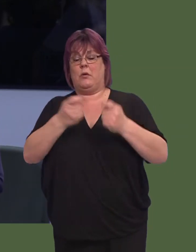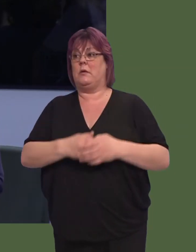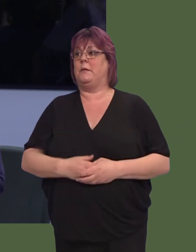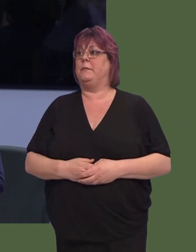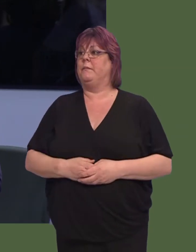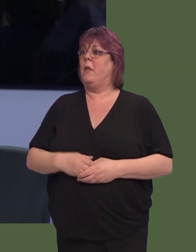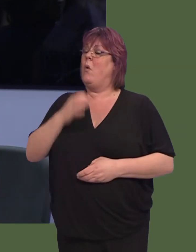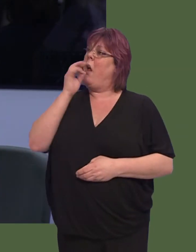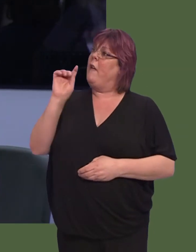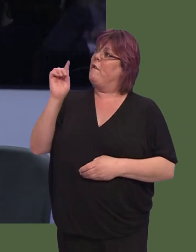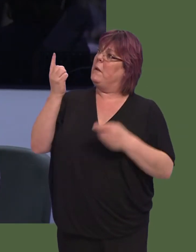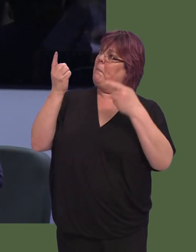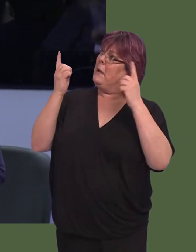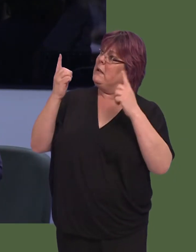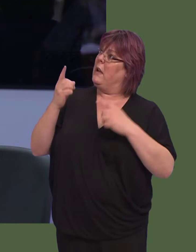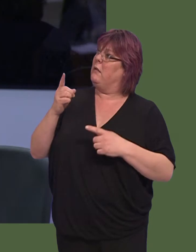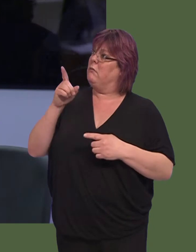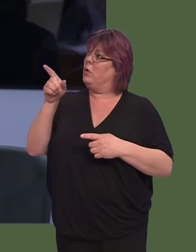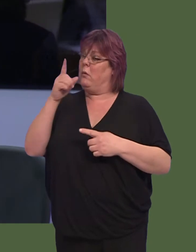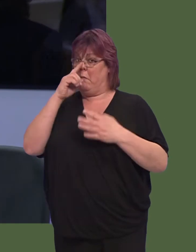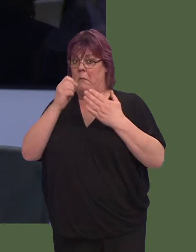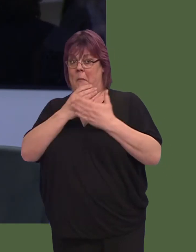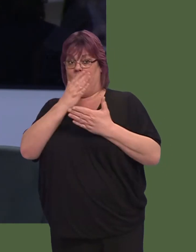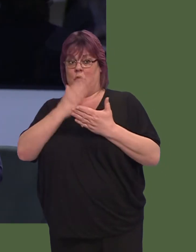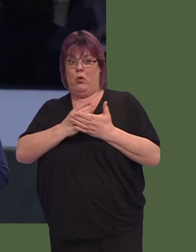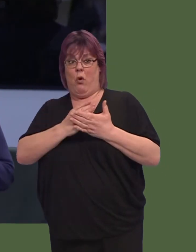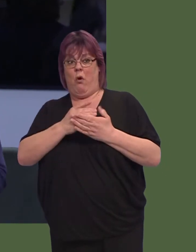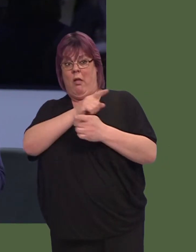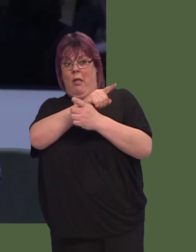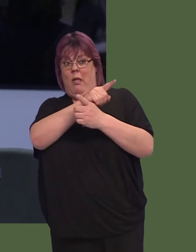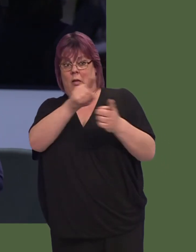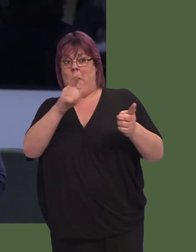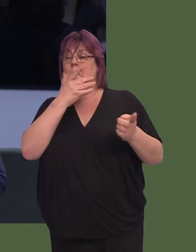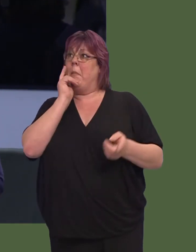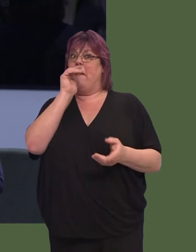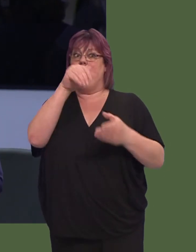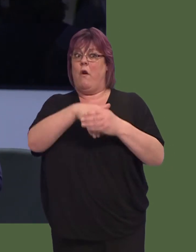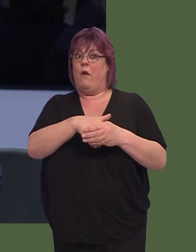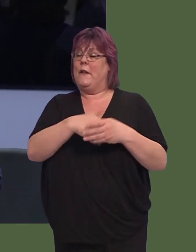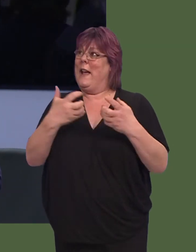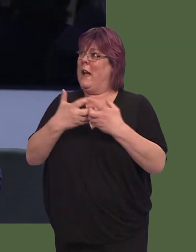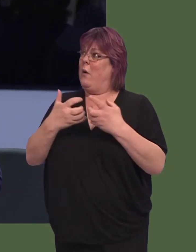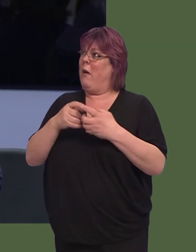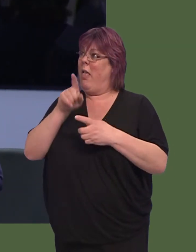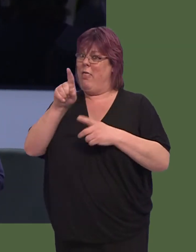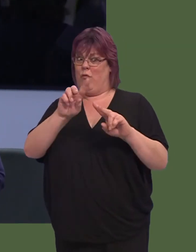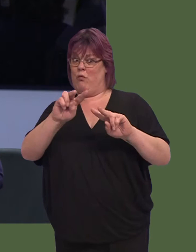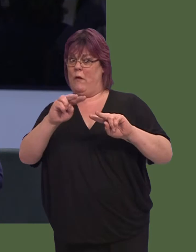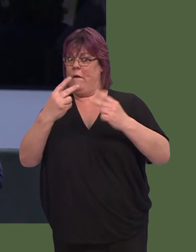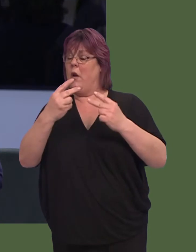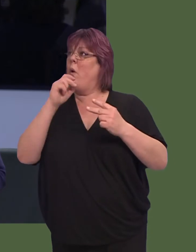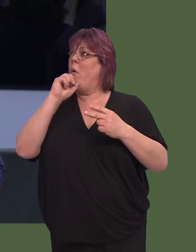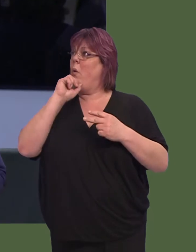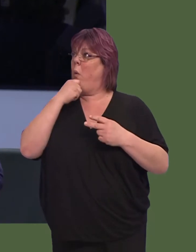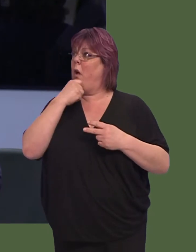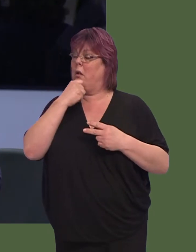assured, First Minister, that you will actually show some, sort of involvement in this, and that this review will